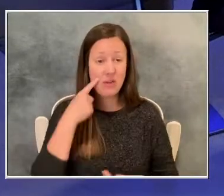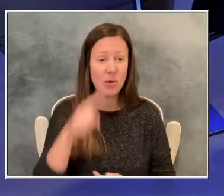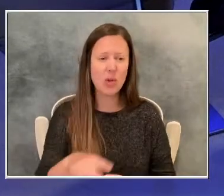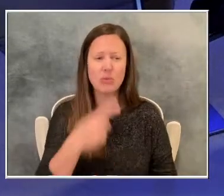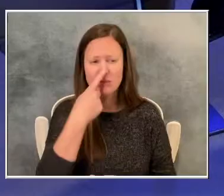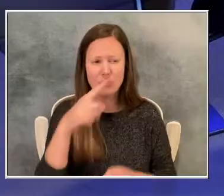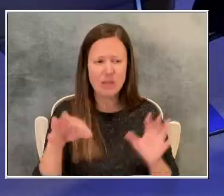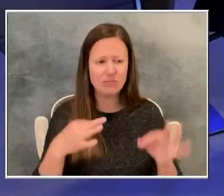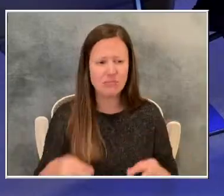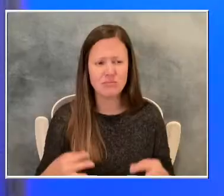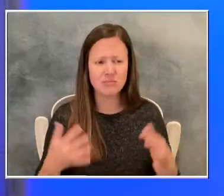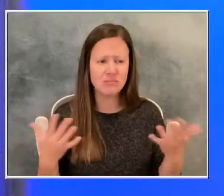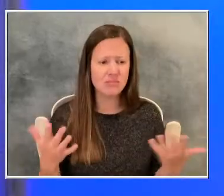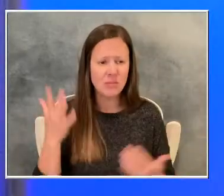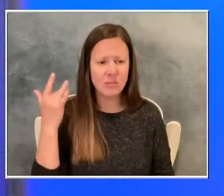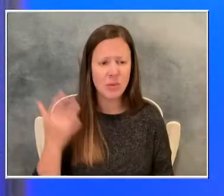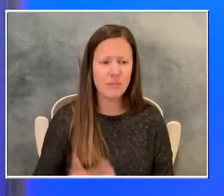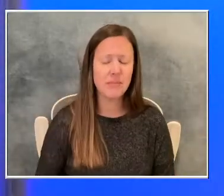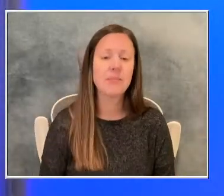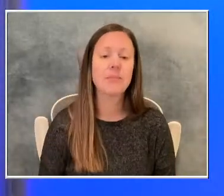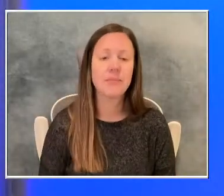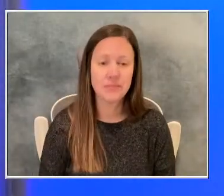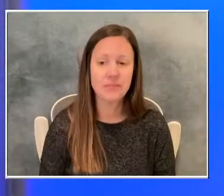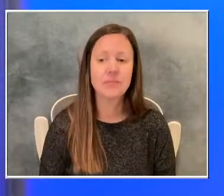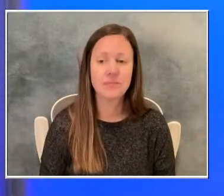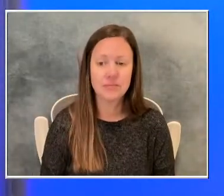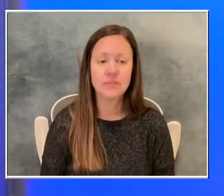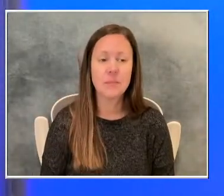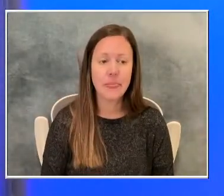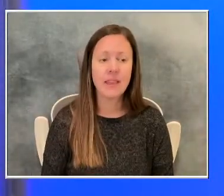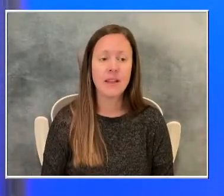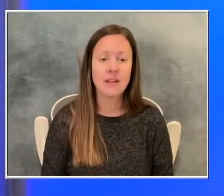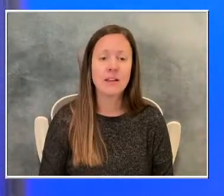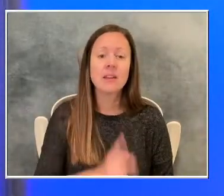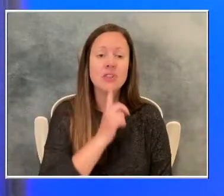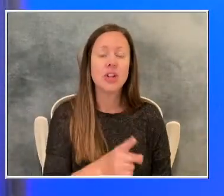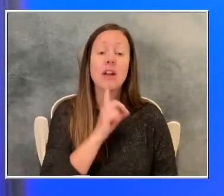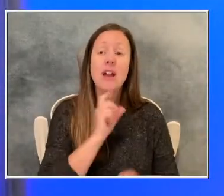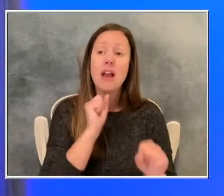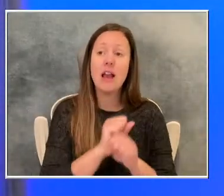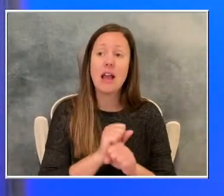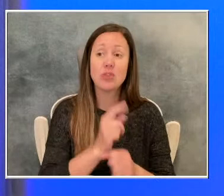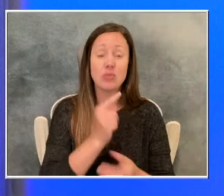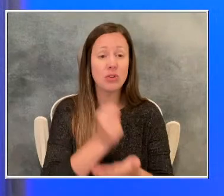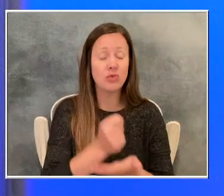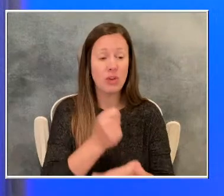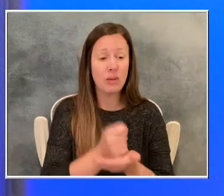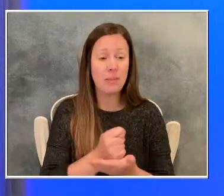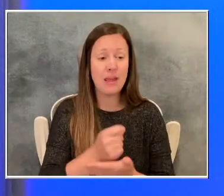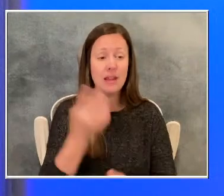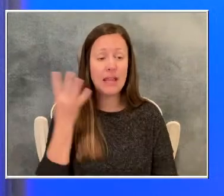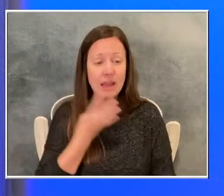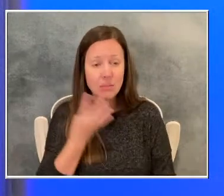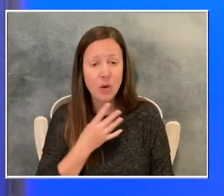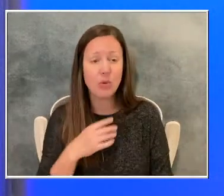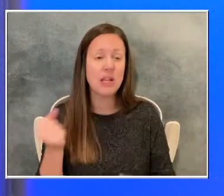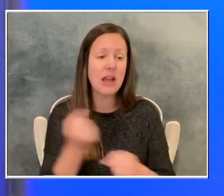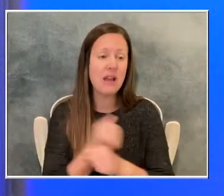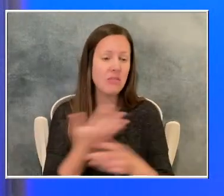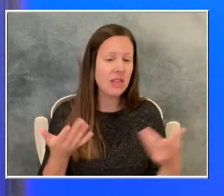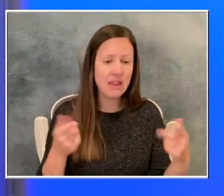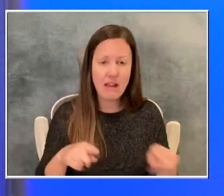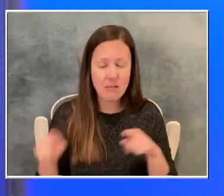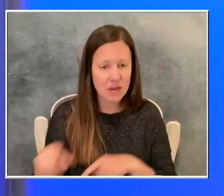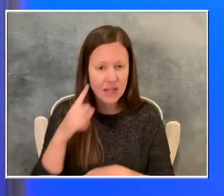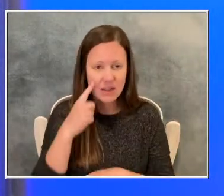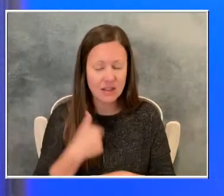why. Sure. For me, the actual treatment, the chemotherapy, all the stuff that was happening to me,